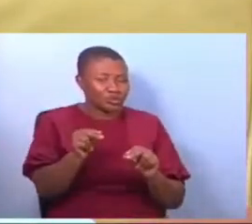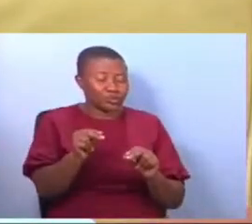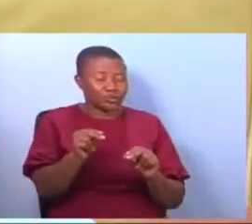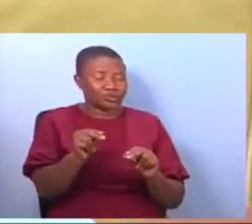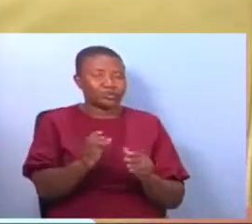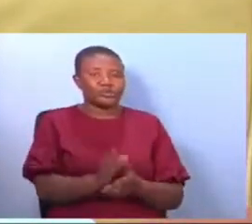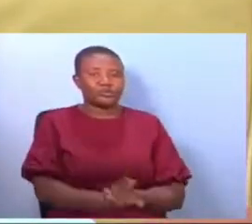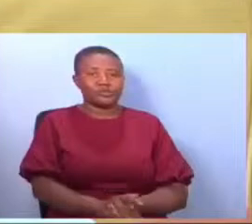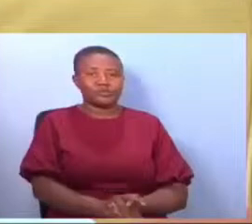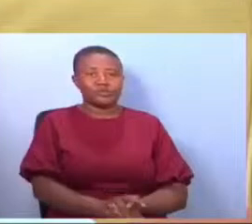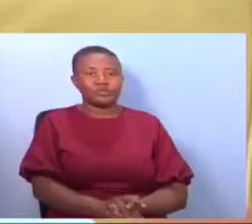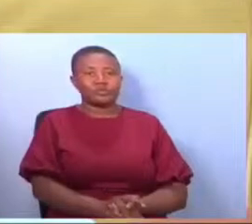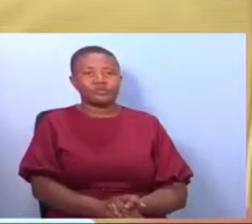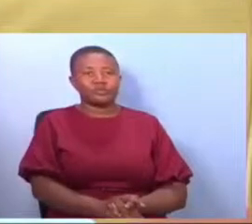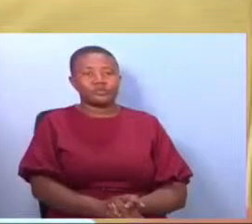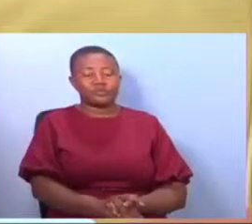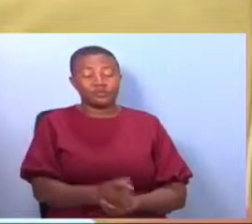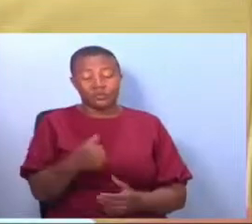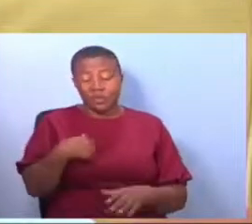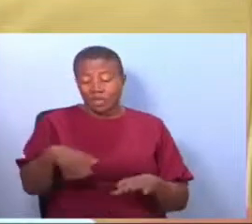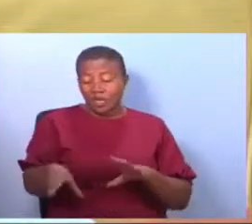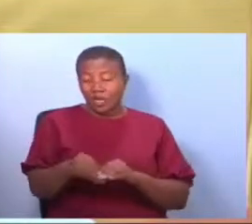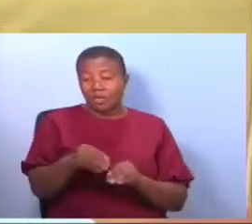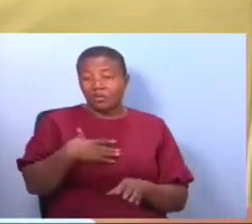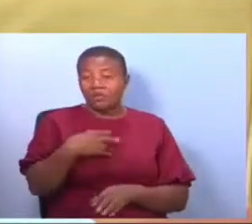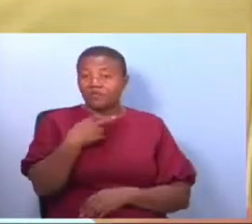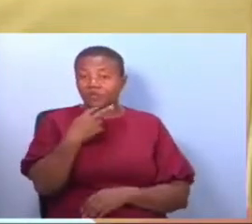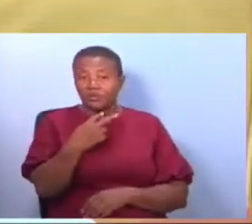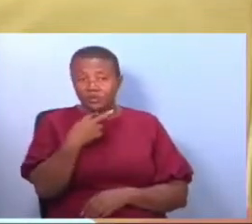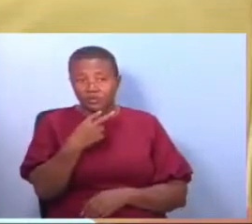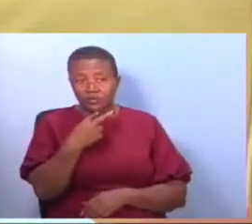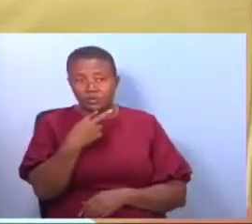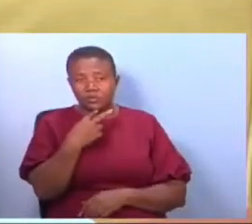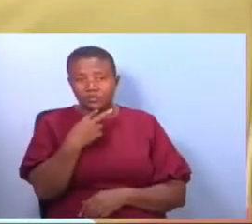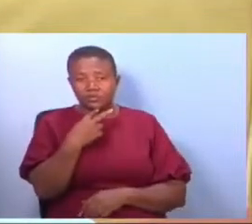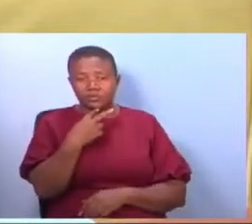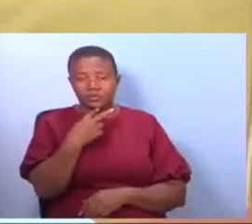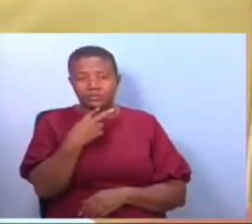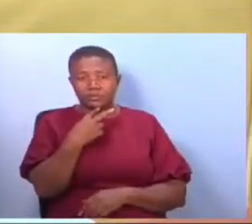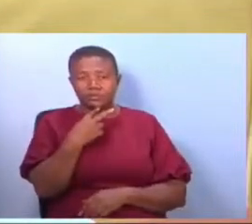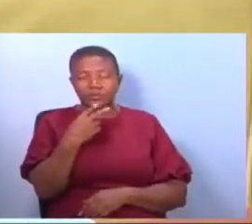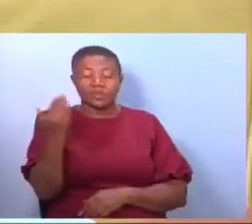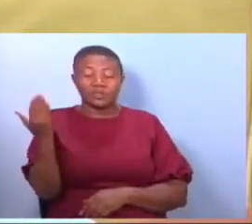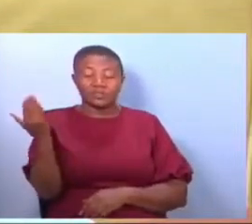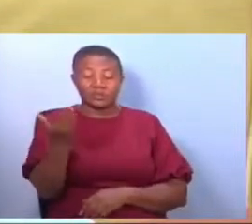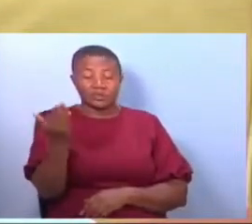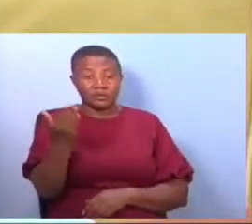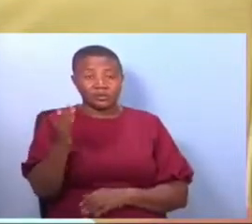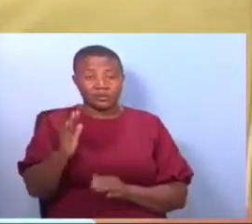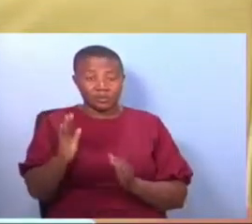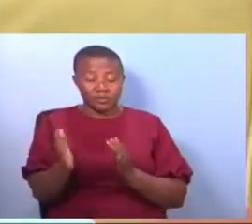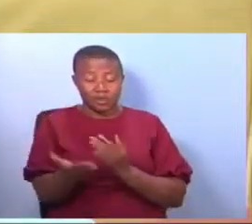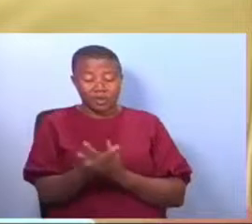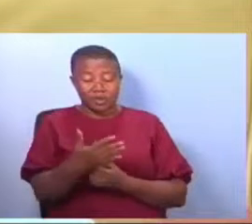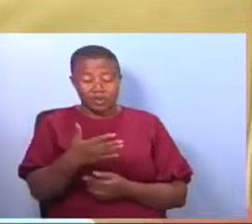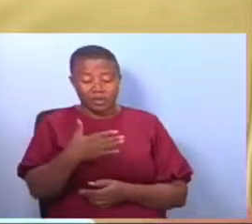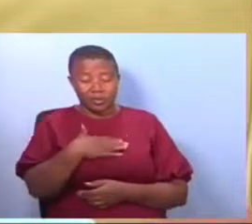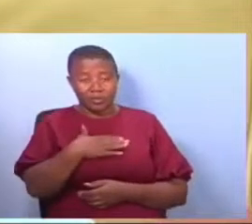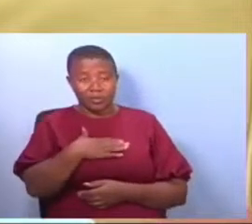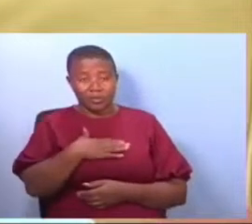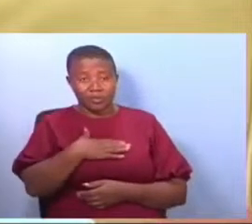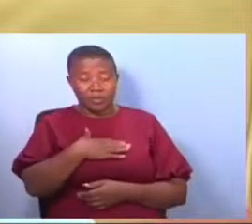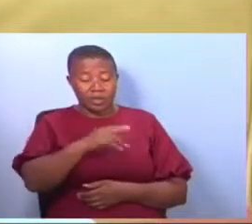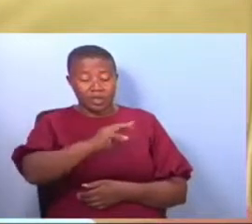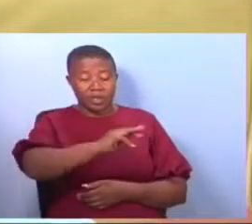Speaker, I'm adding my voice to the statement made by my respected colleague, the MP